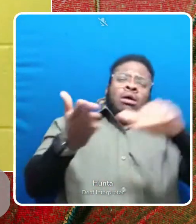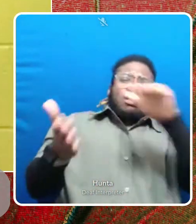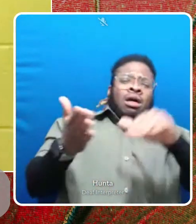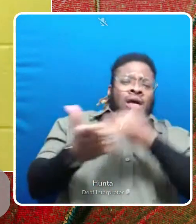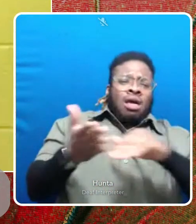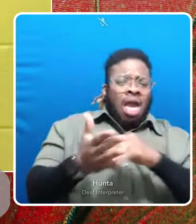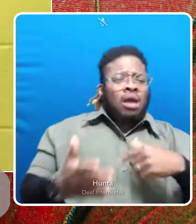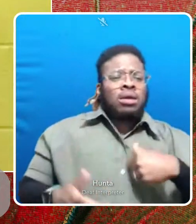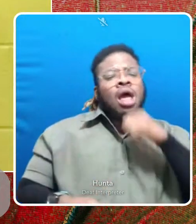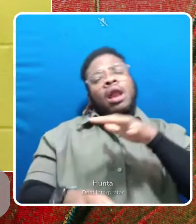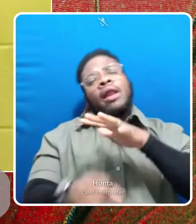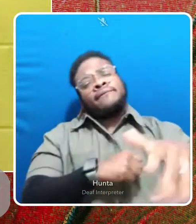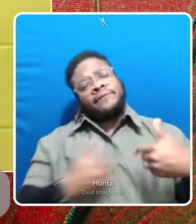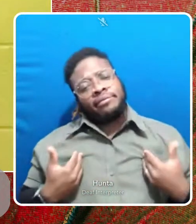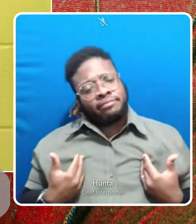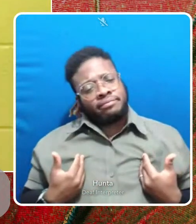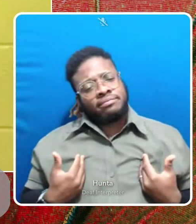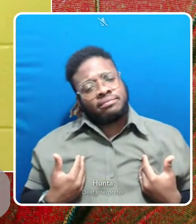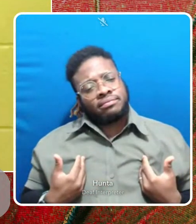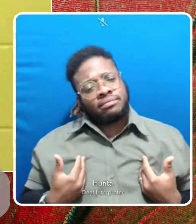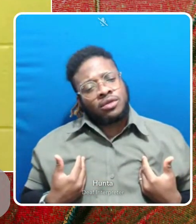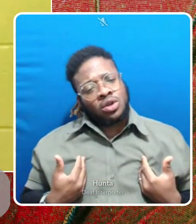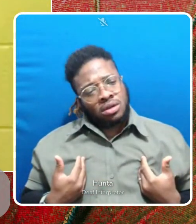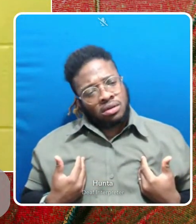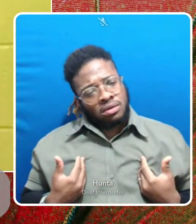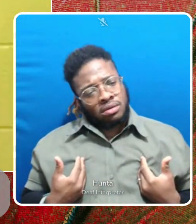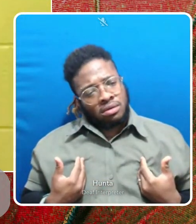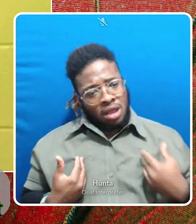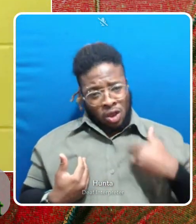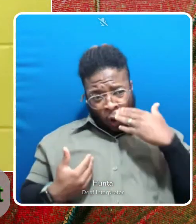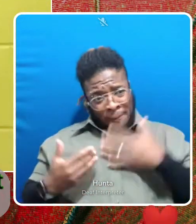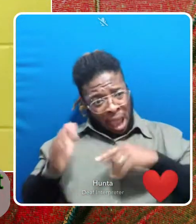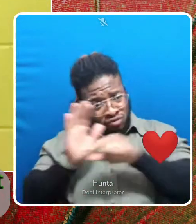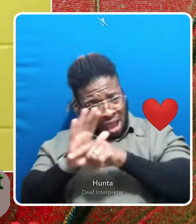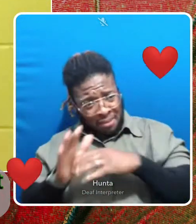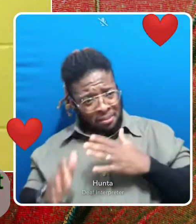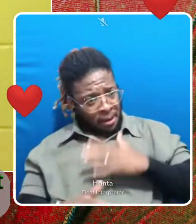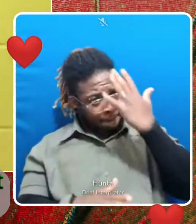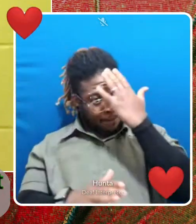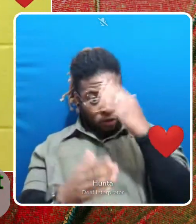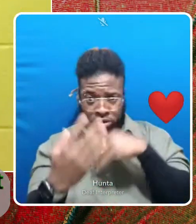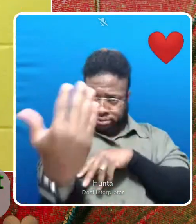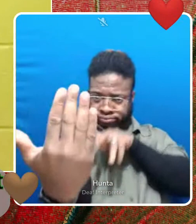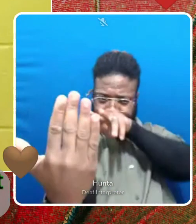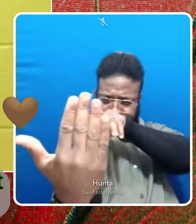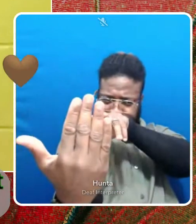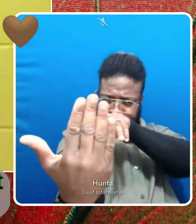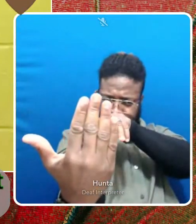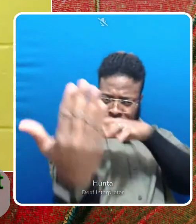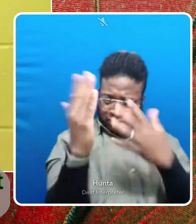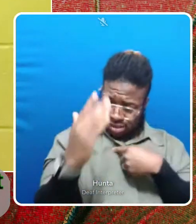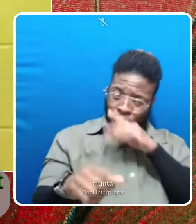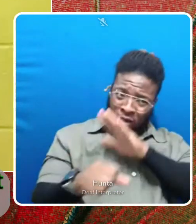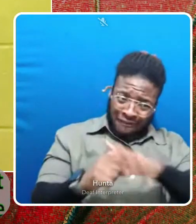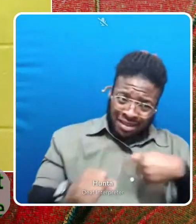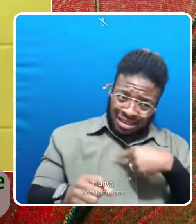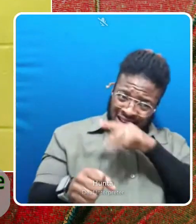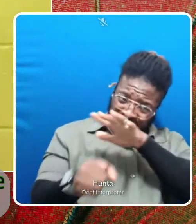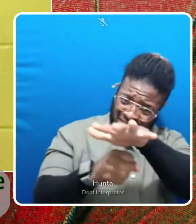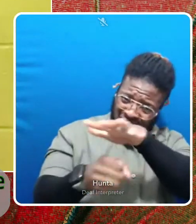knows, your paycheck knows, your mirror knows what you say to yourself when it's not enough. You say good enough. Why are there criteria to be